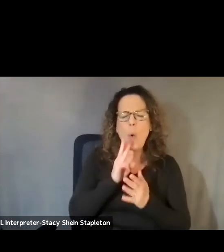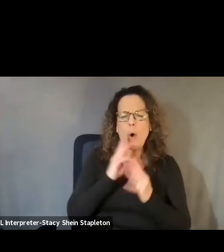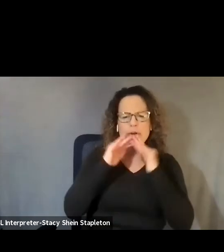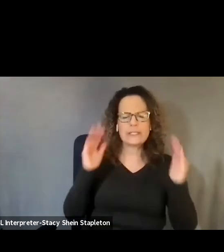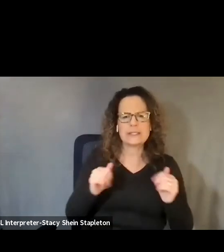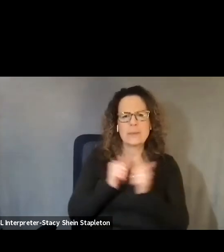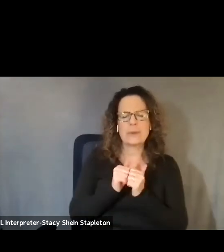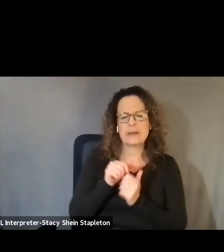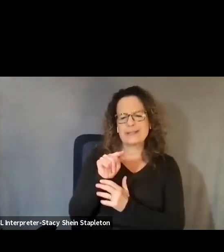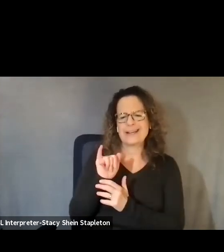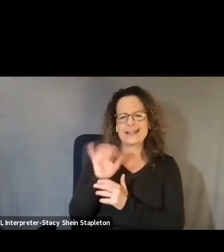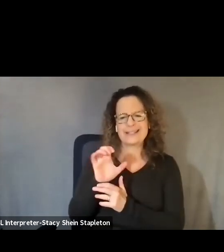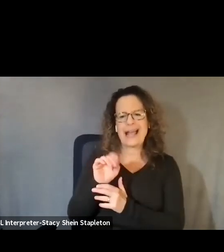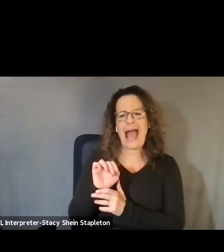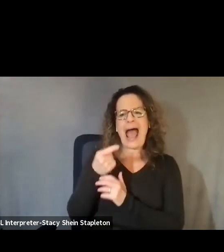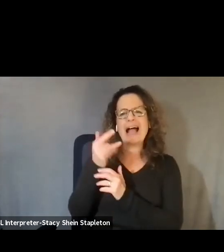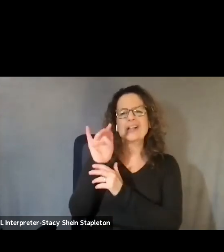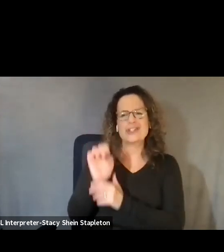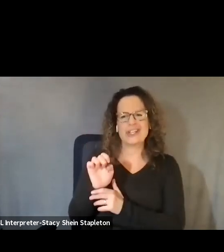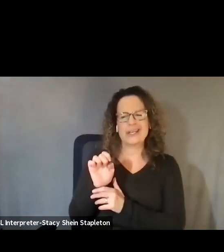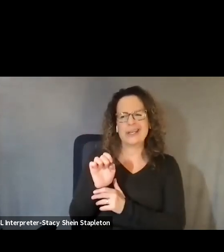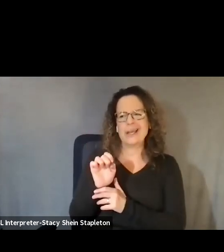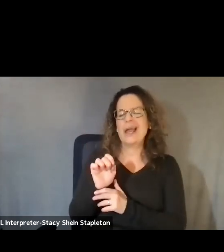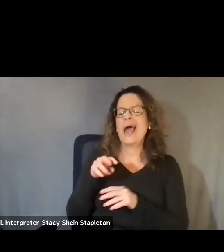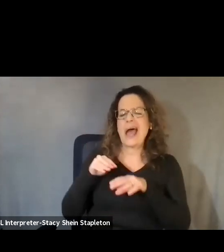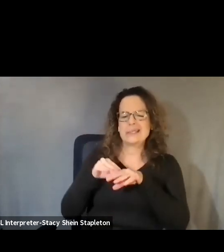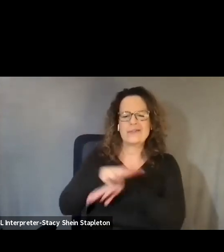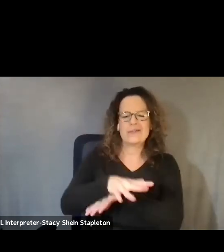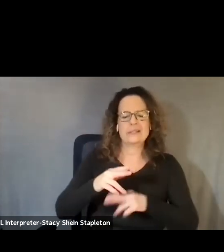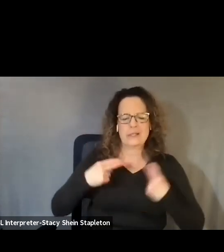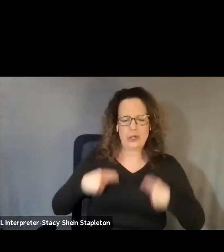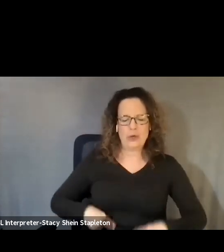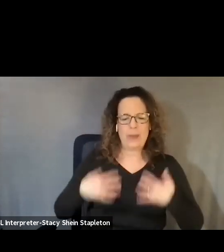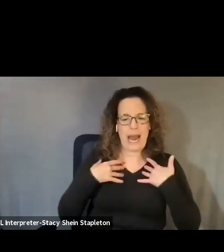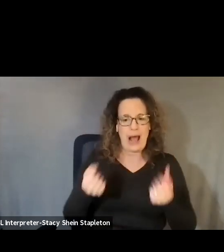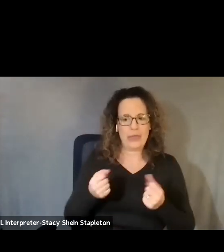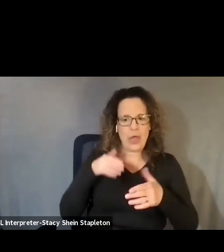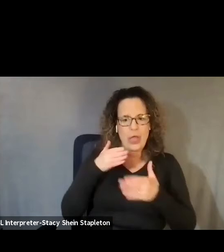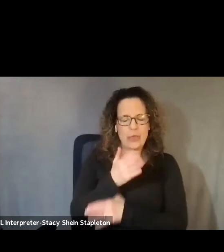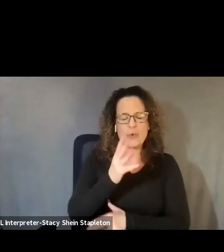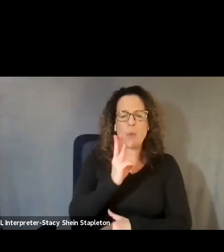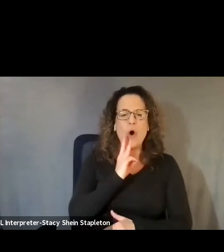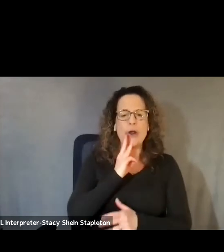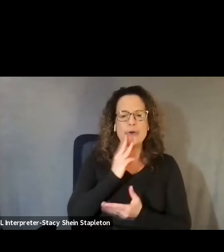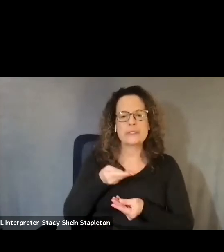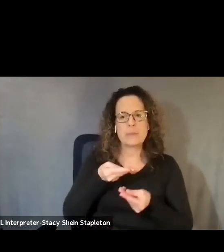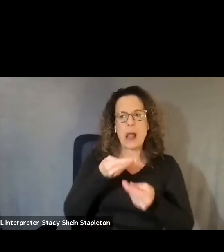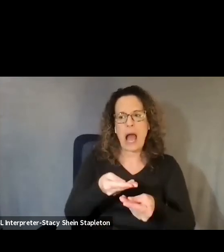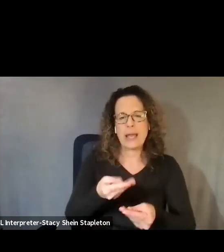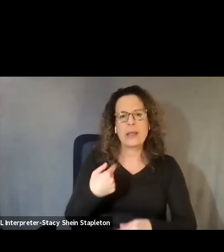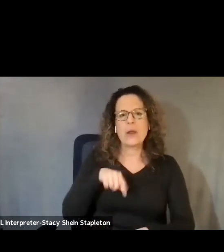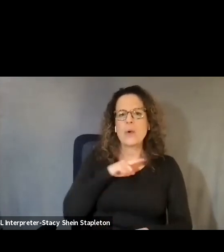toxic algae has put human health at risk through our drinking water supply. We take it for granted